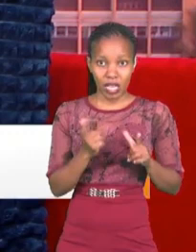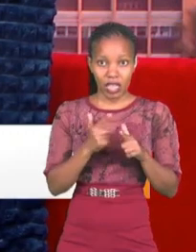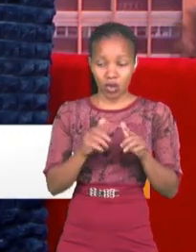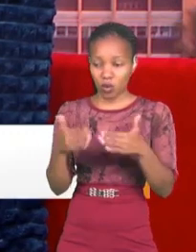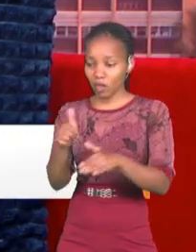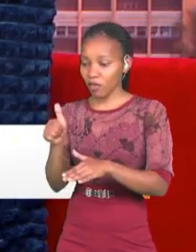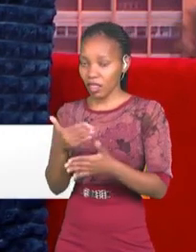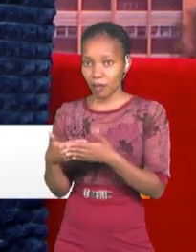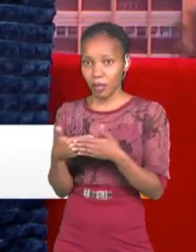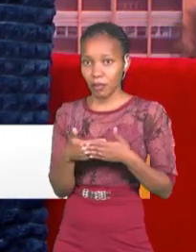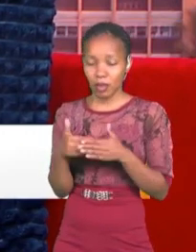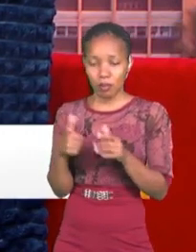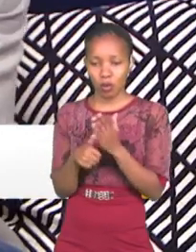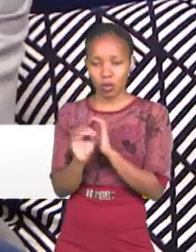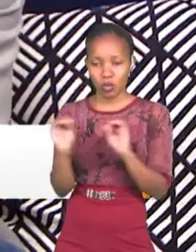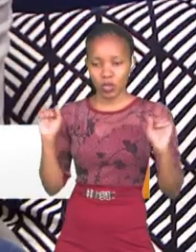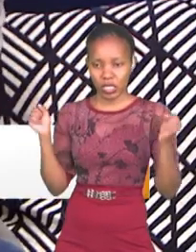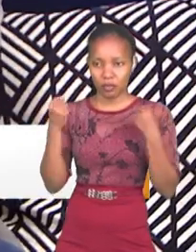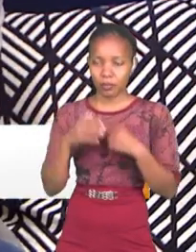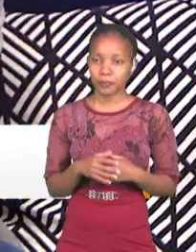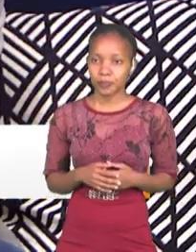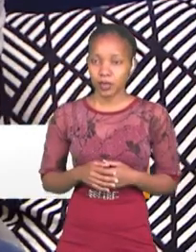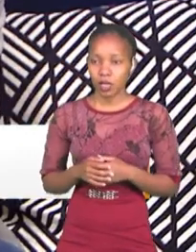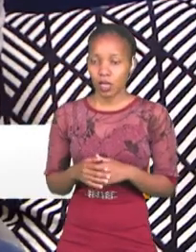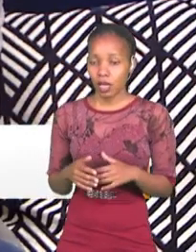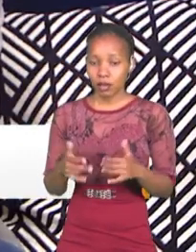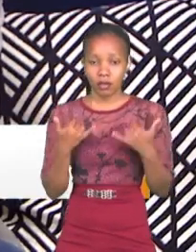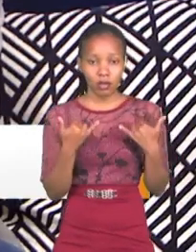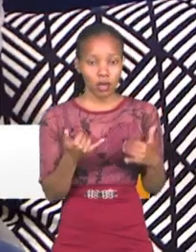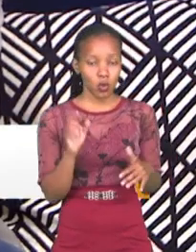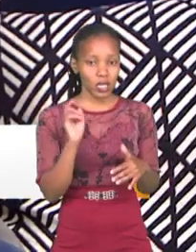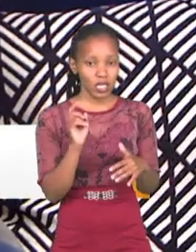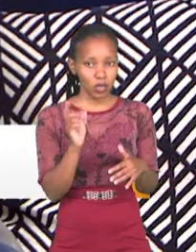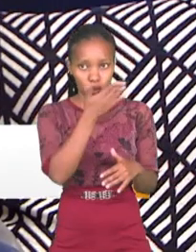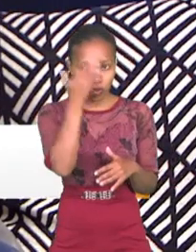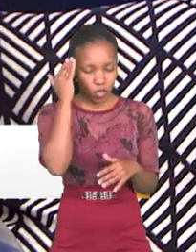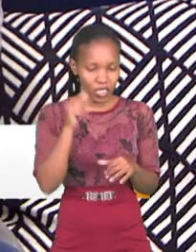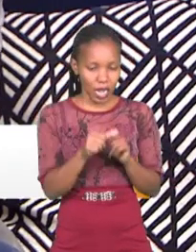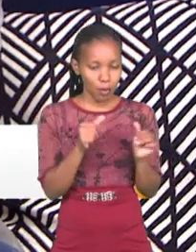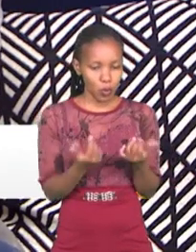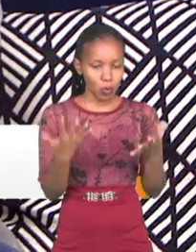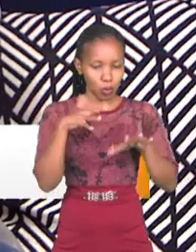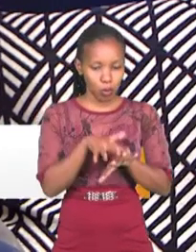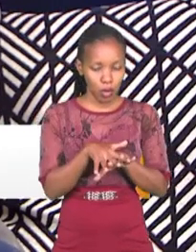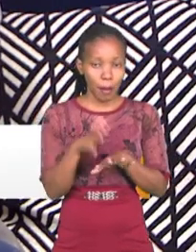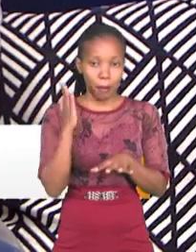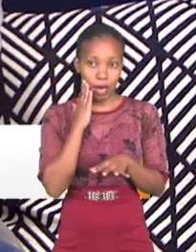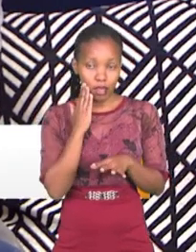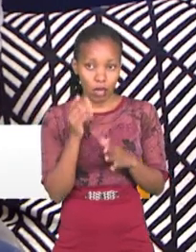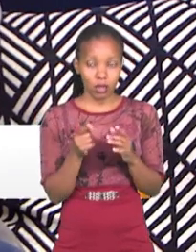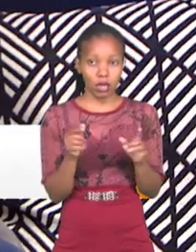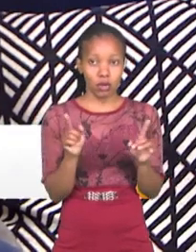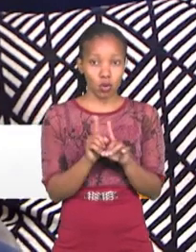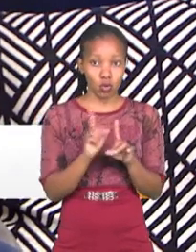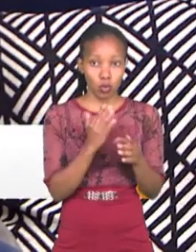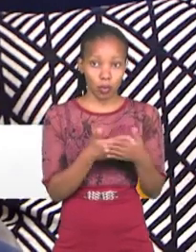baby. Okay. It's totally safe. So we need to kill the conceptions of about attachment. You're talking about attachment. Attachment. Now we look